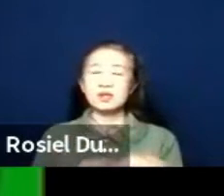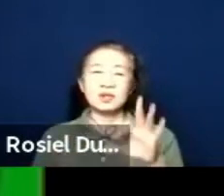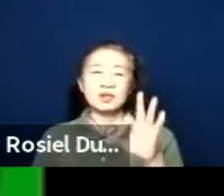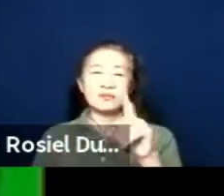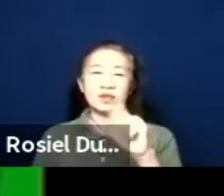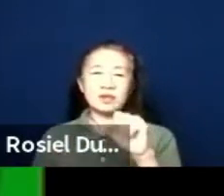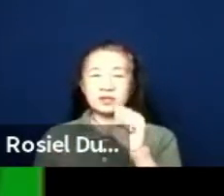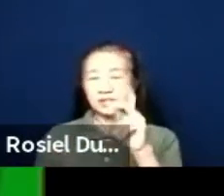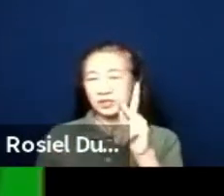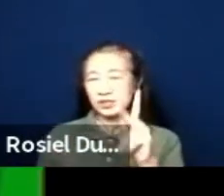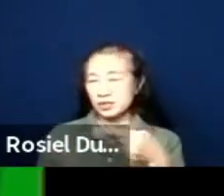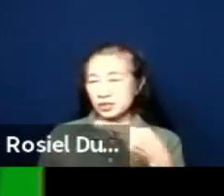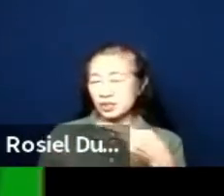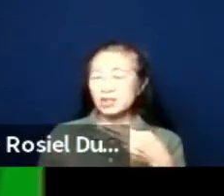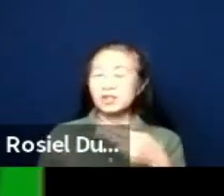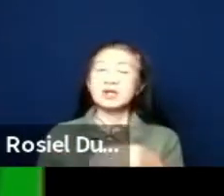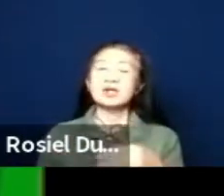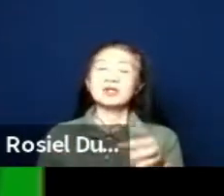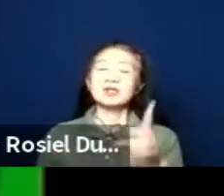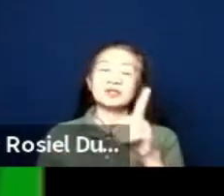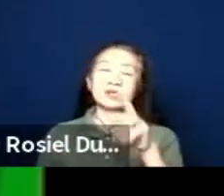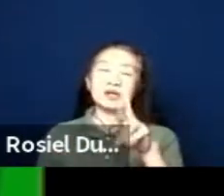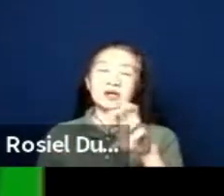it easy to carry.